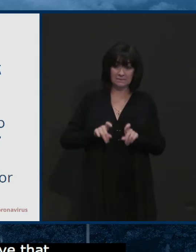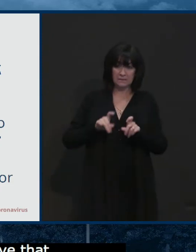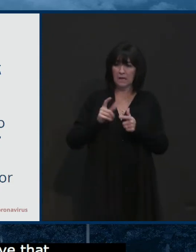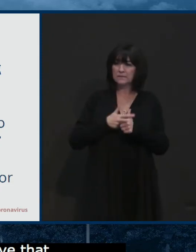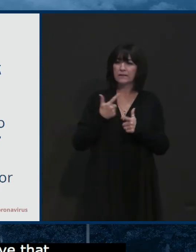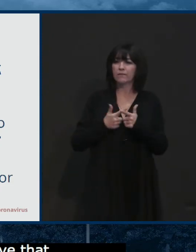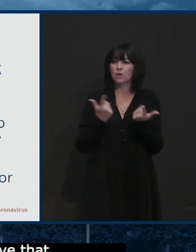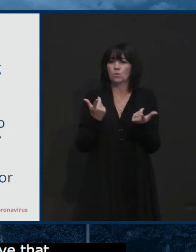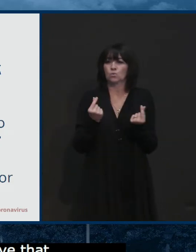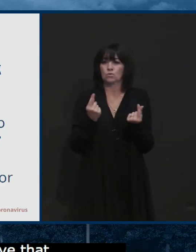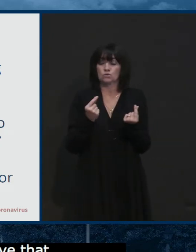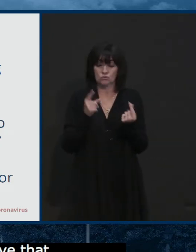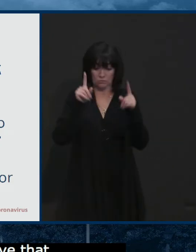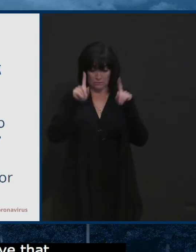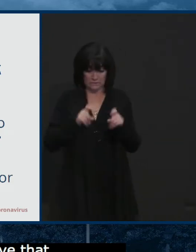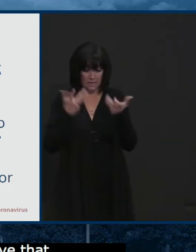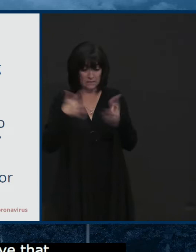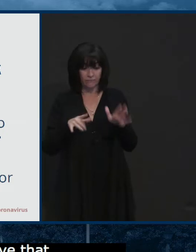do for ongoing?